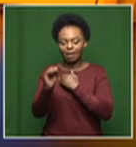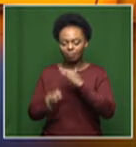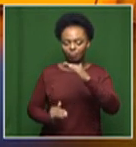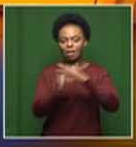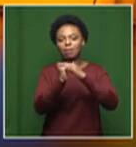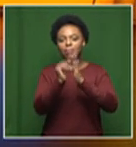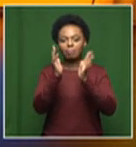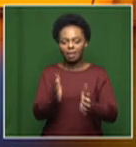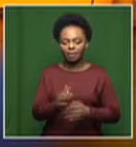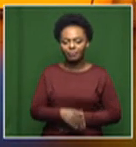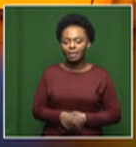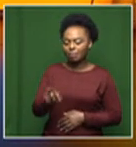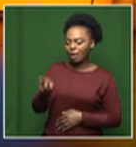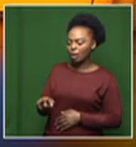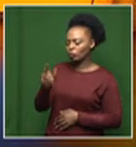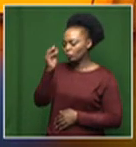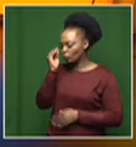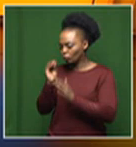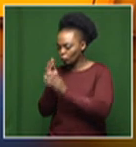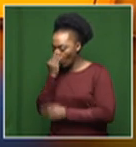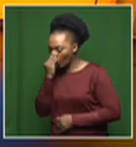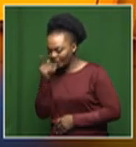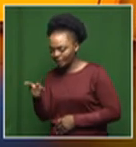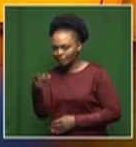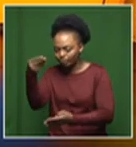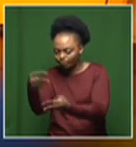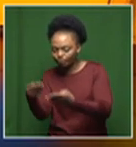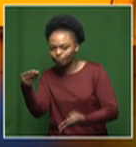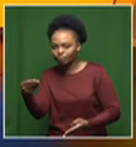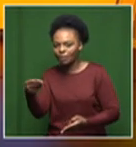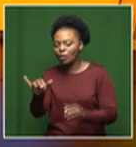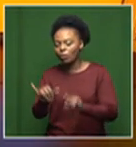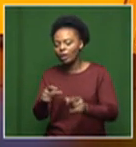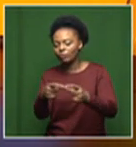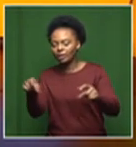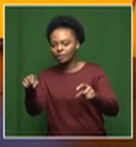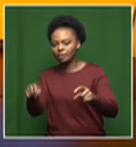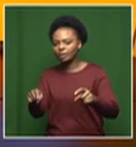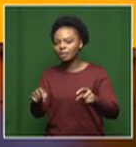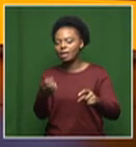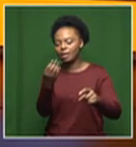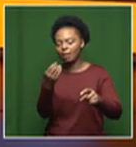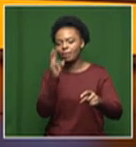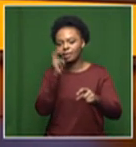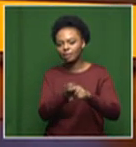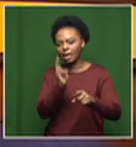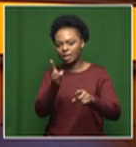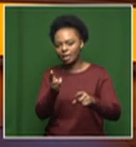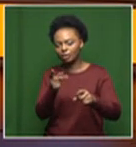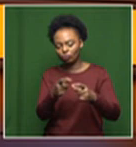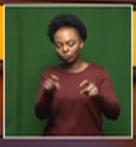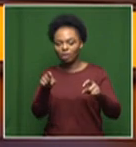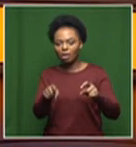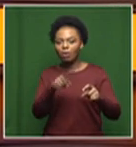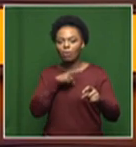criminal will have to tap the card, wait for the receipt, and then a new amount has to be entered before they can tap again. There's also other security